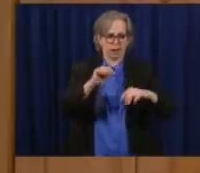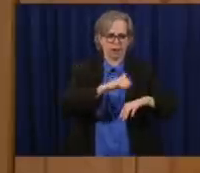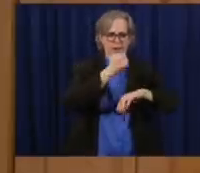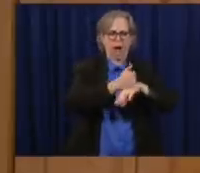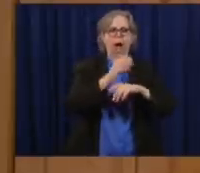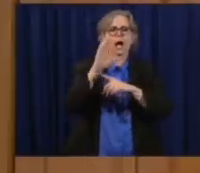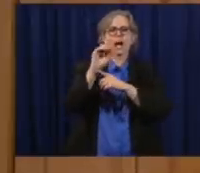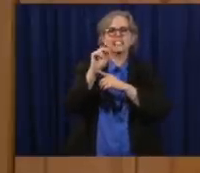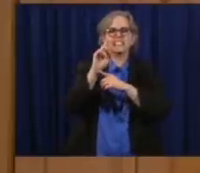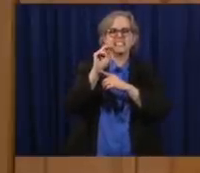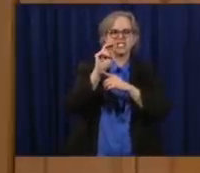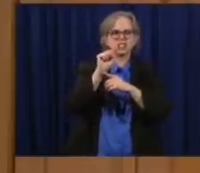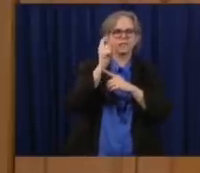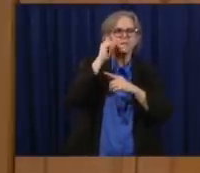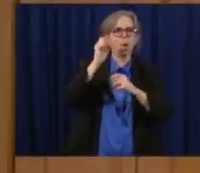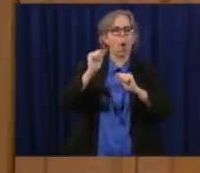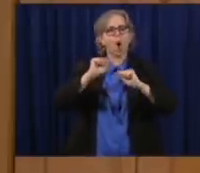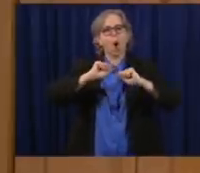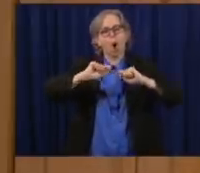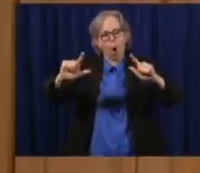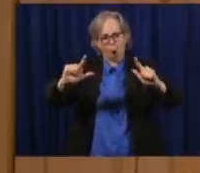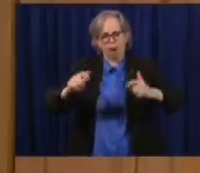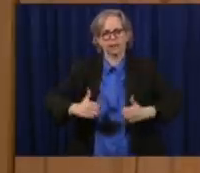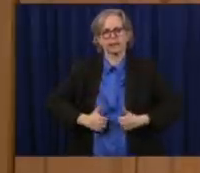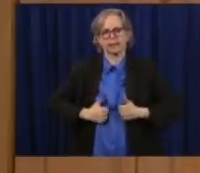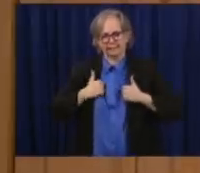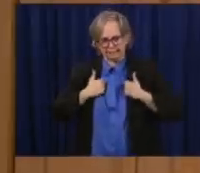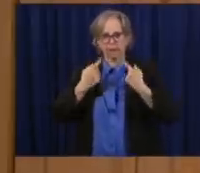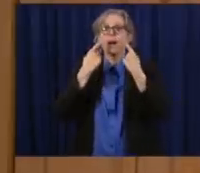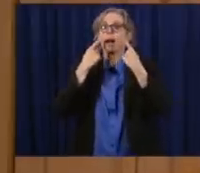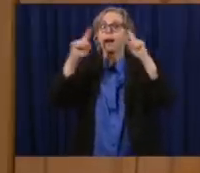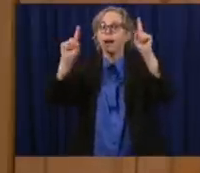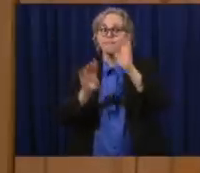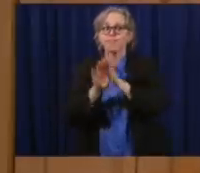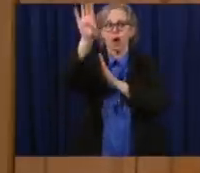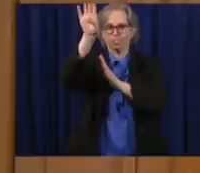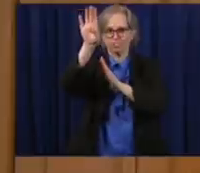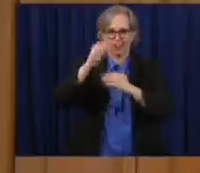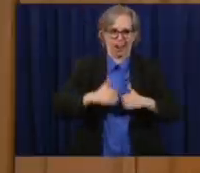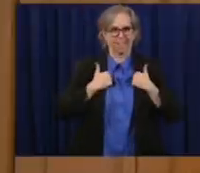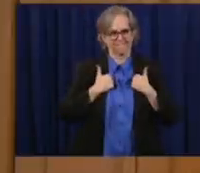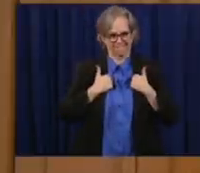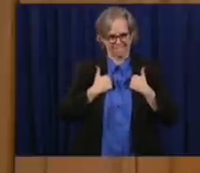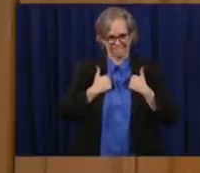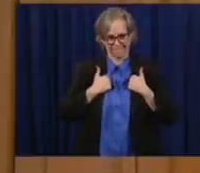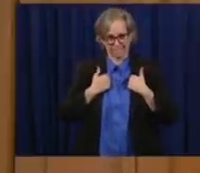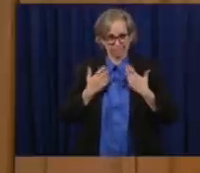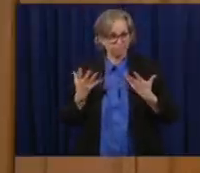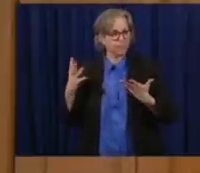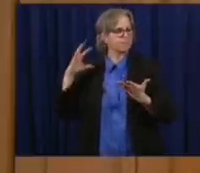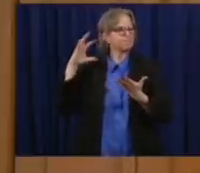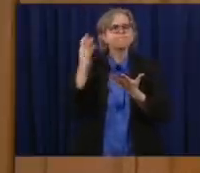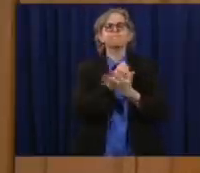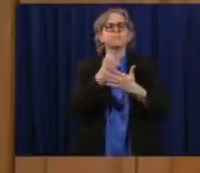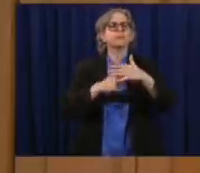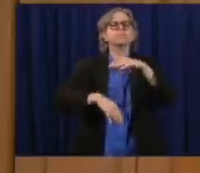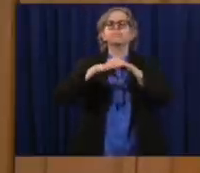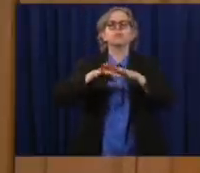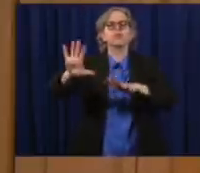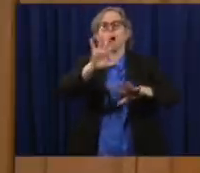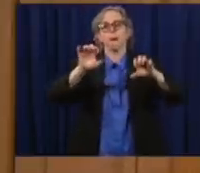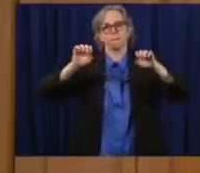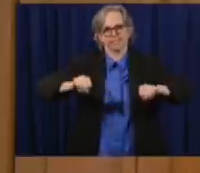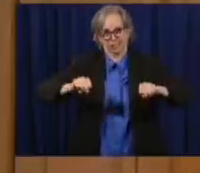lives and contribute to their full potential. And no matter who they are or where they come from, rich or